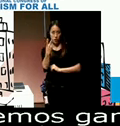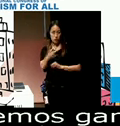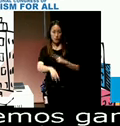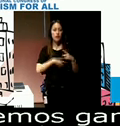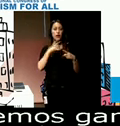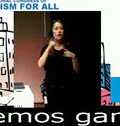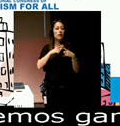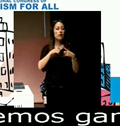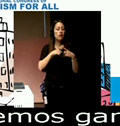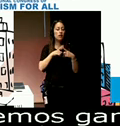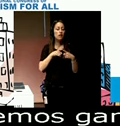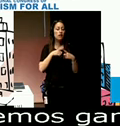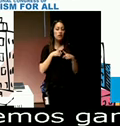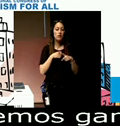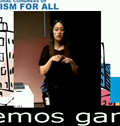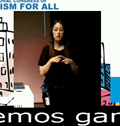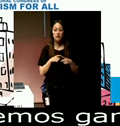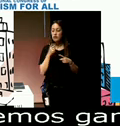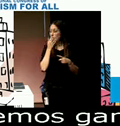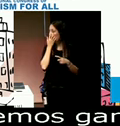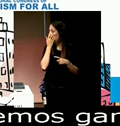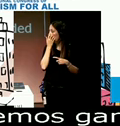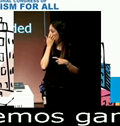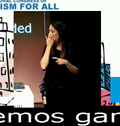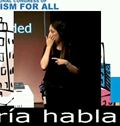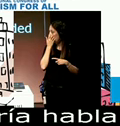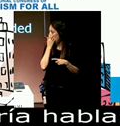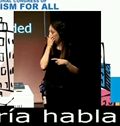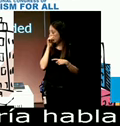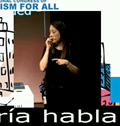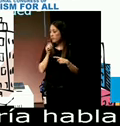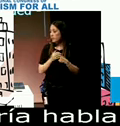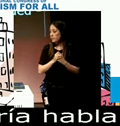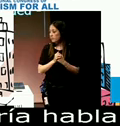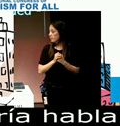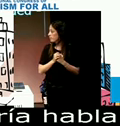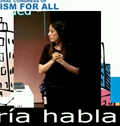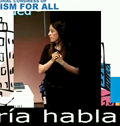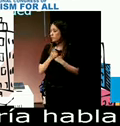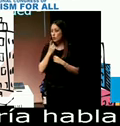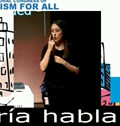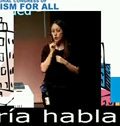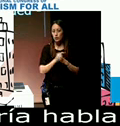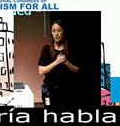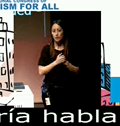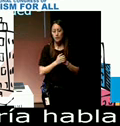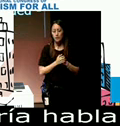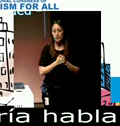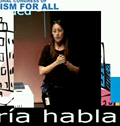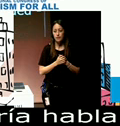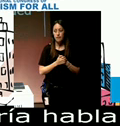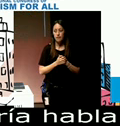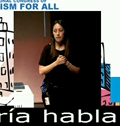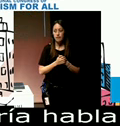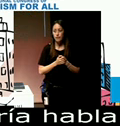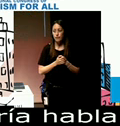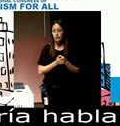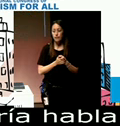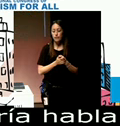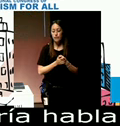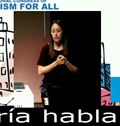been awarded. Un minuto más, por favor. So 1 minute más, please. 1 minute. Okay. So the